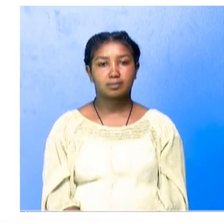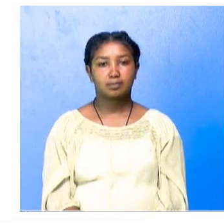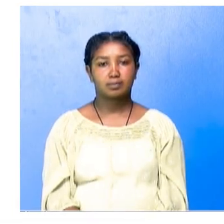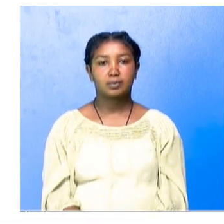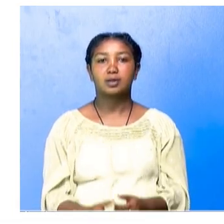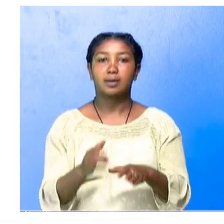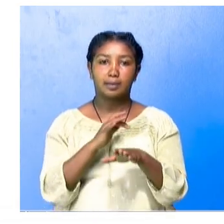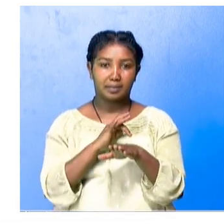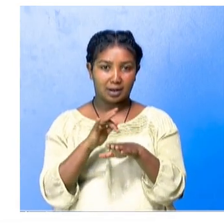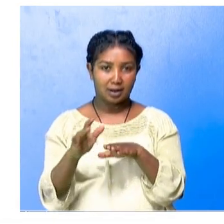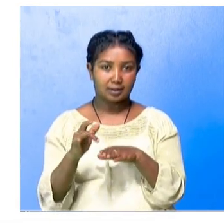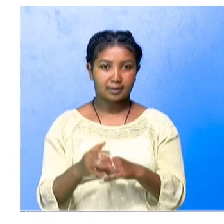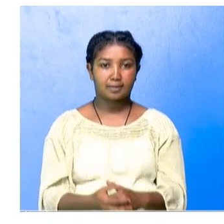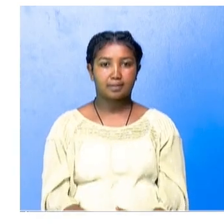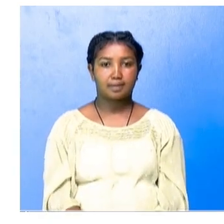Blank